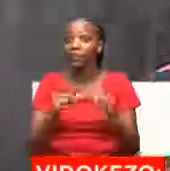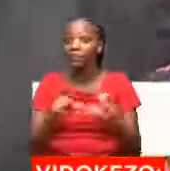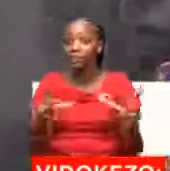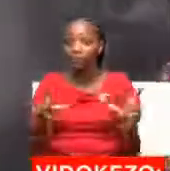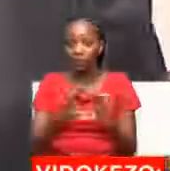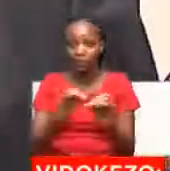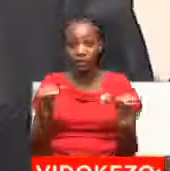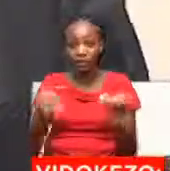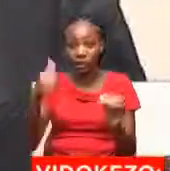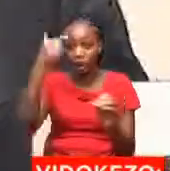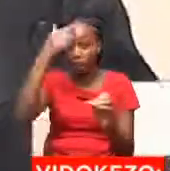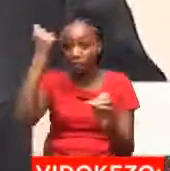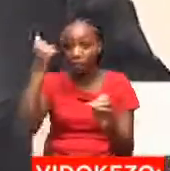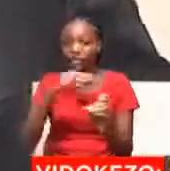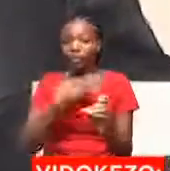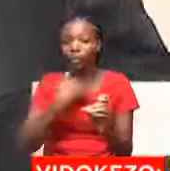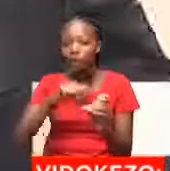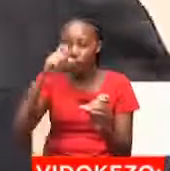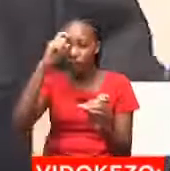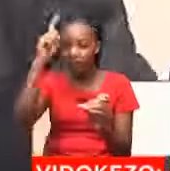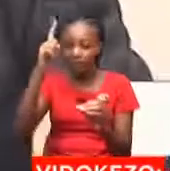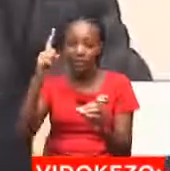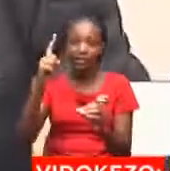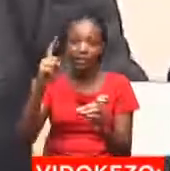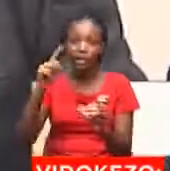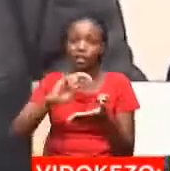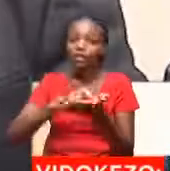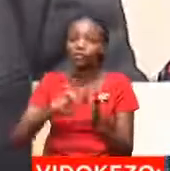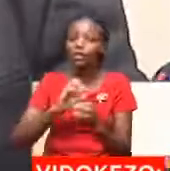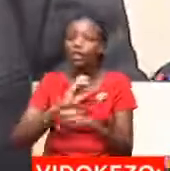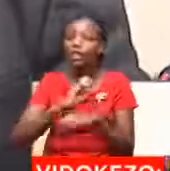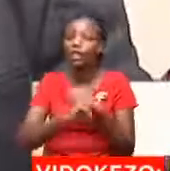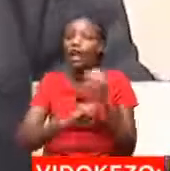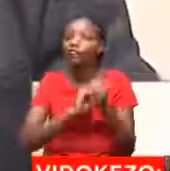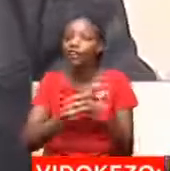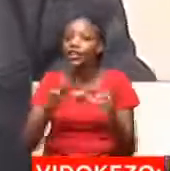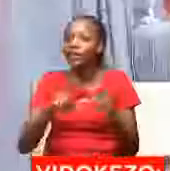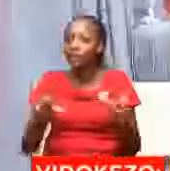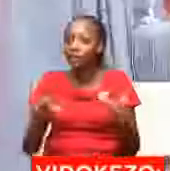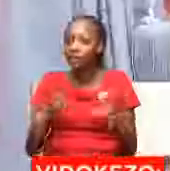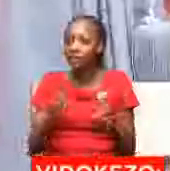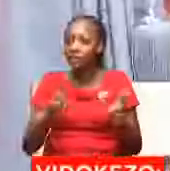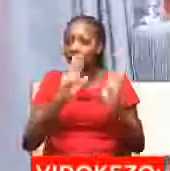call the language of the film. The film language, it is a language that is universal.